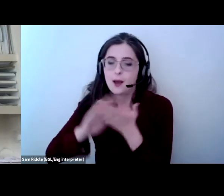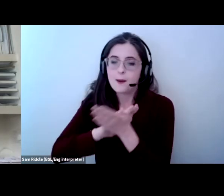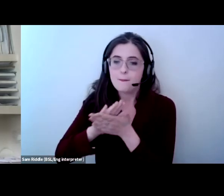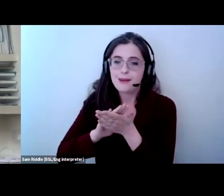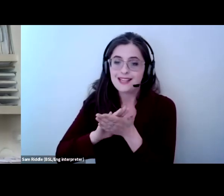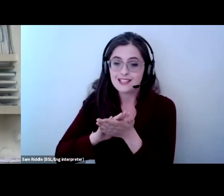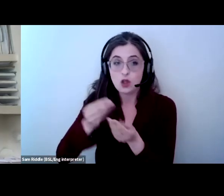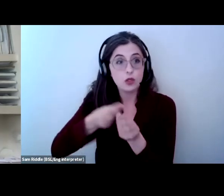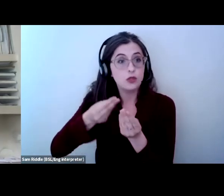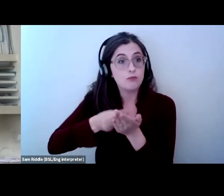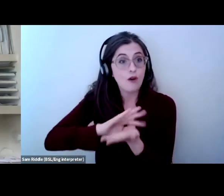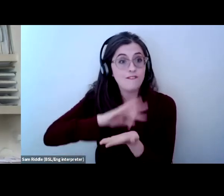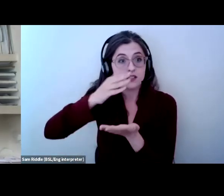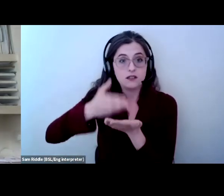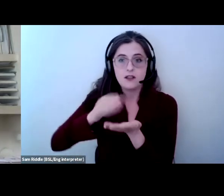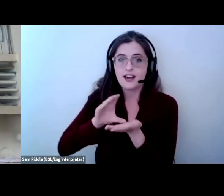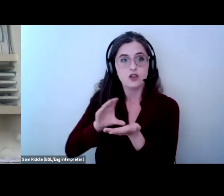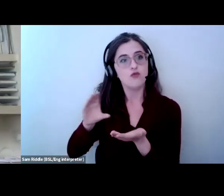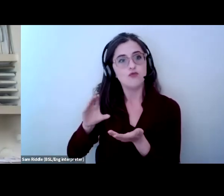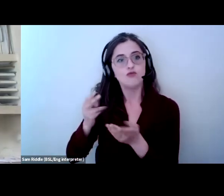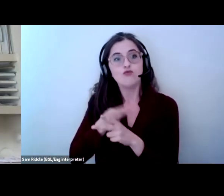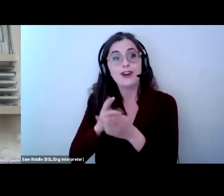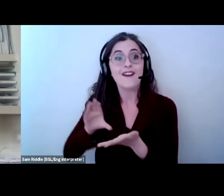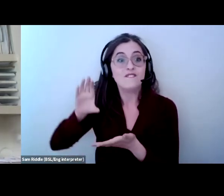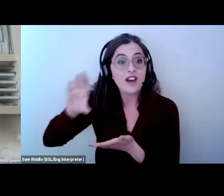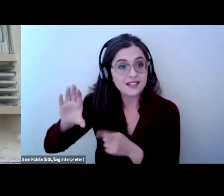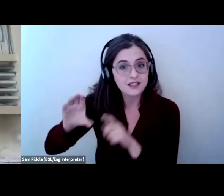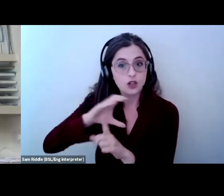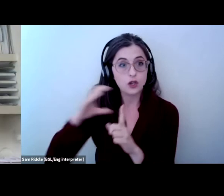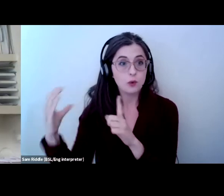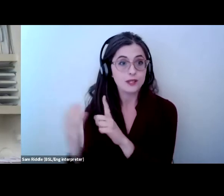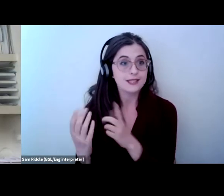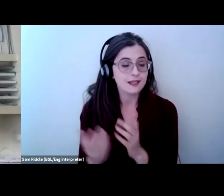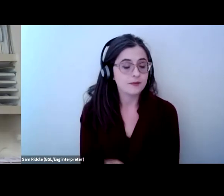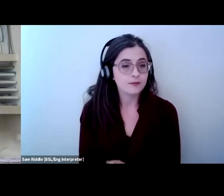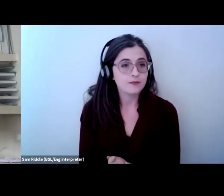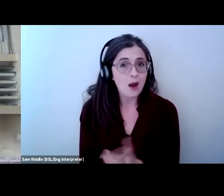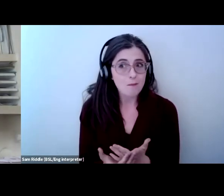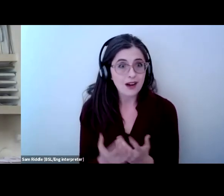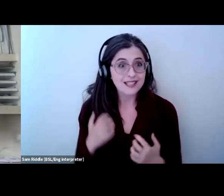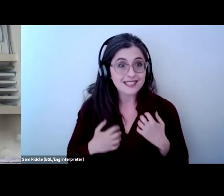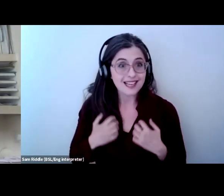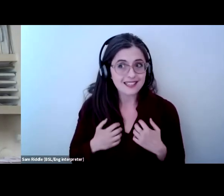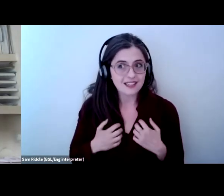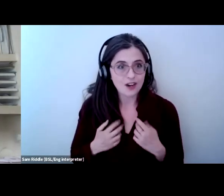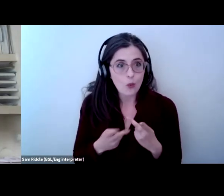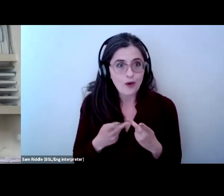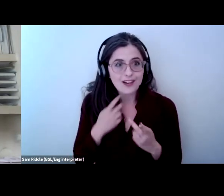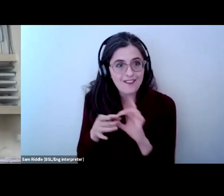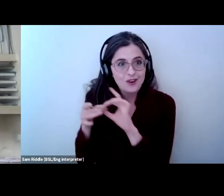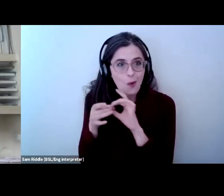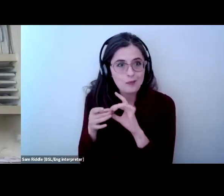these platforms already exist as cooperatives. So in the case of Deliveroo, we have, for example, Co-op